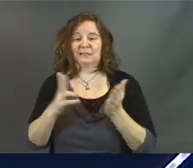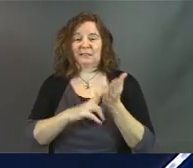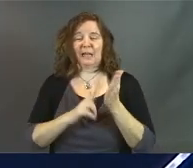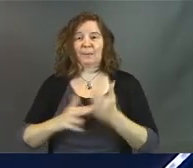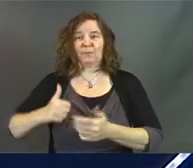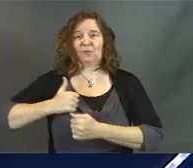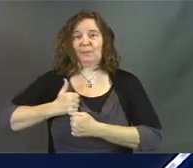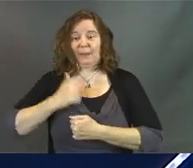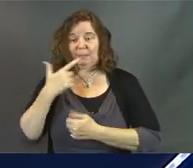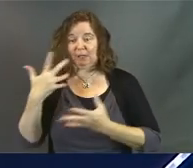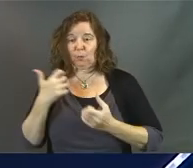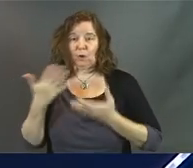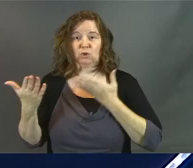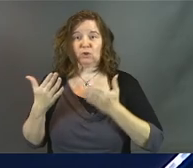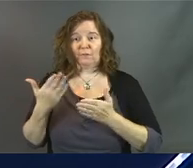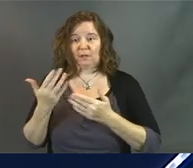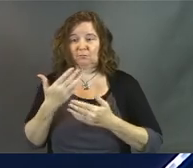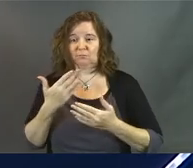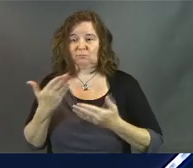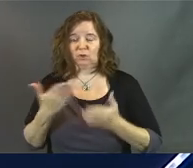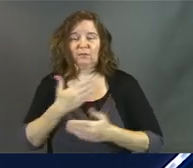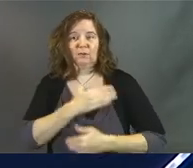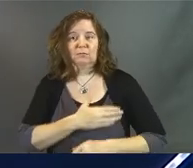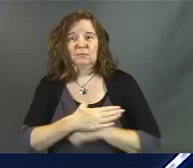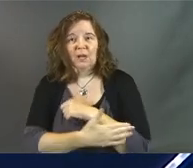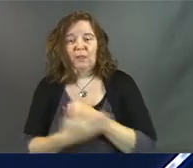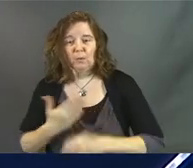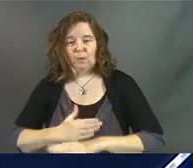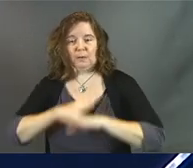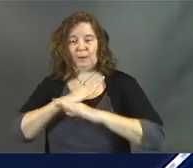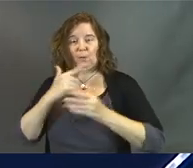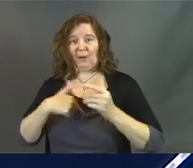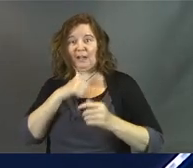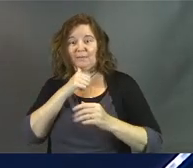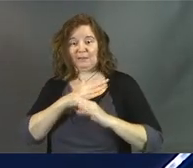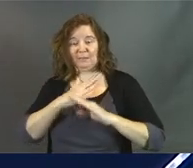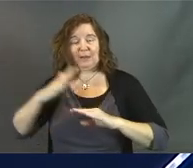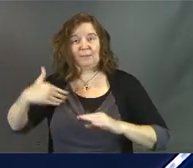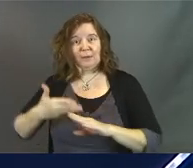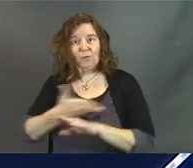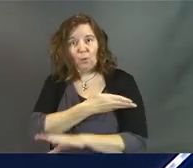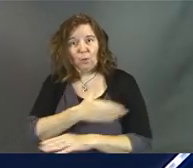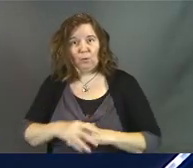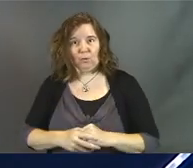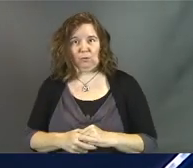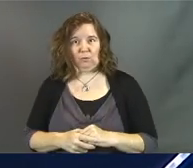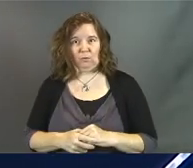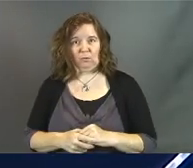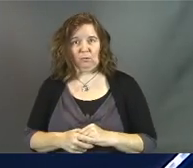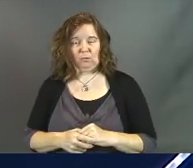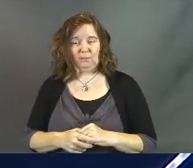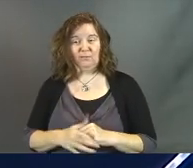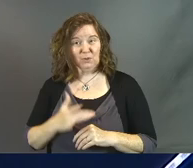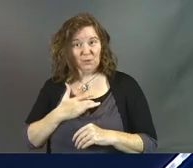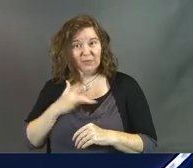up for the military because they wanted to serve their country and they wanted to protect what hadn't been protected before. Did you feel that? I